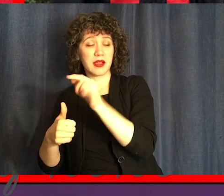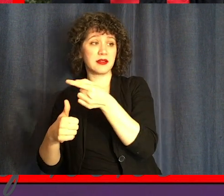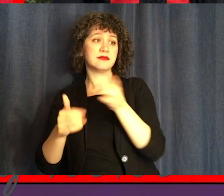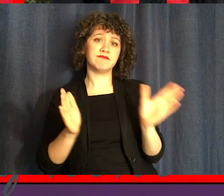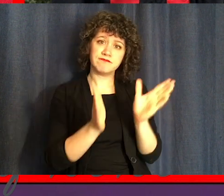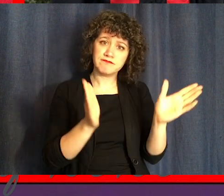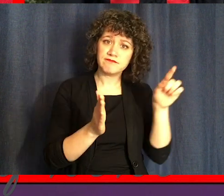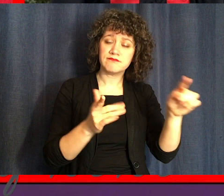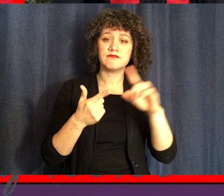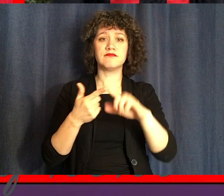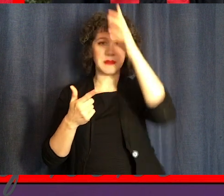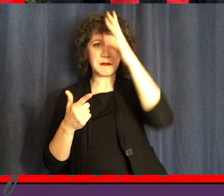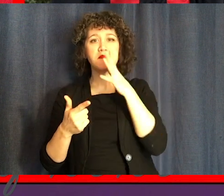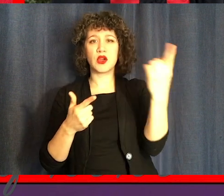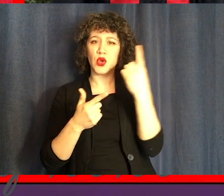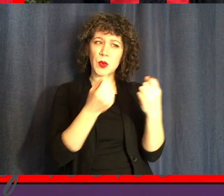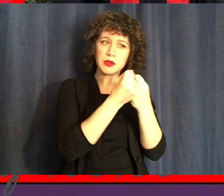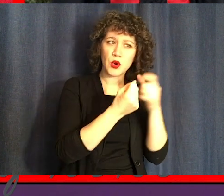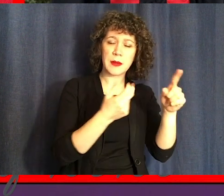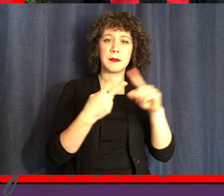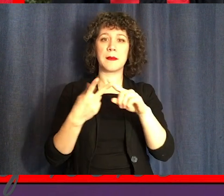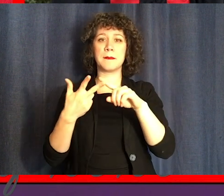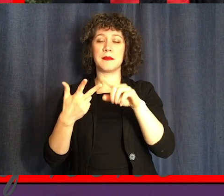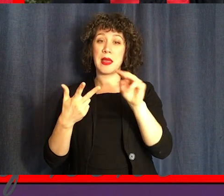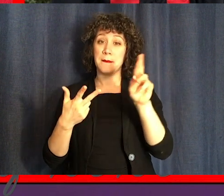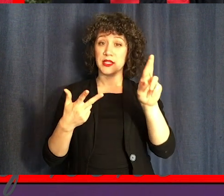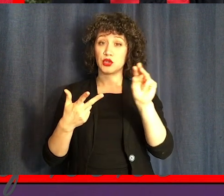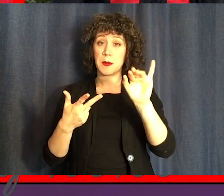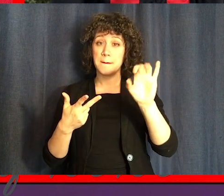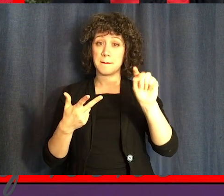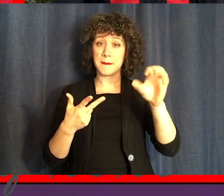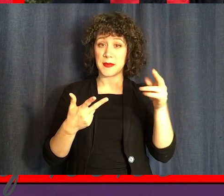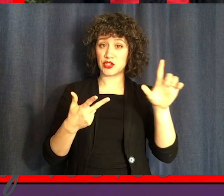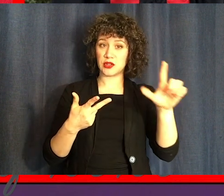him, and Mr. Mitchell for never giving up on him.